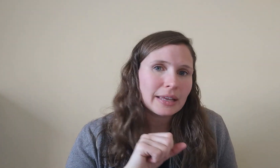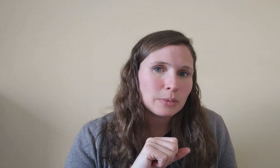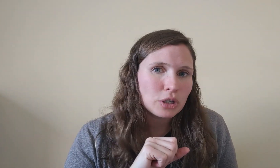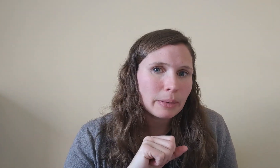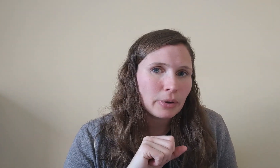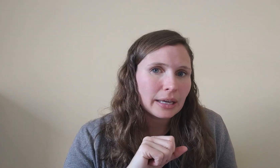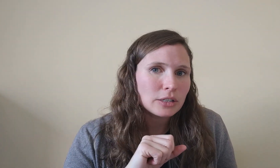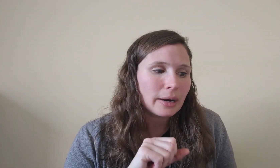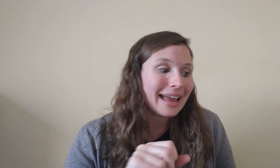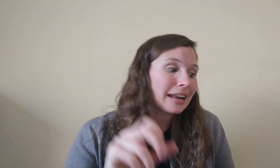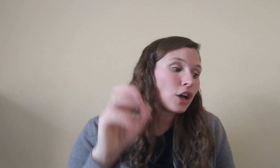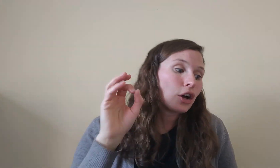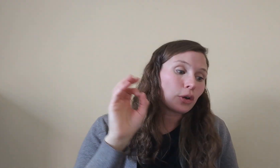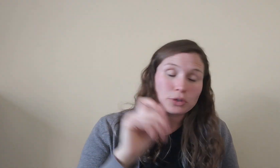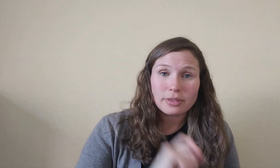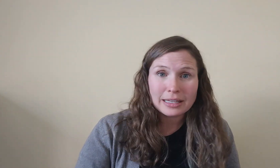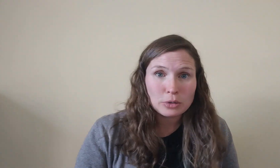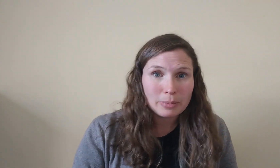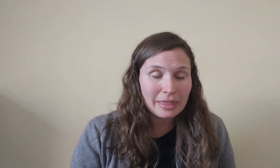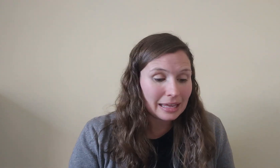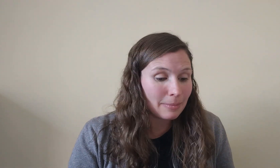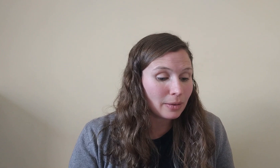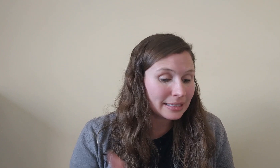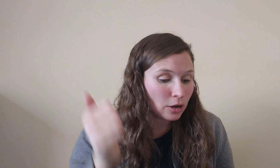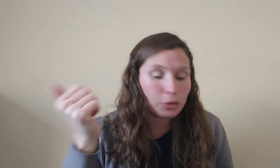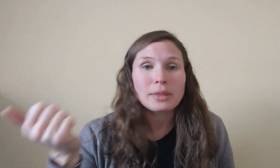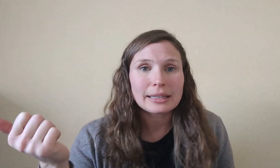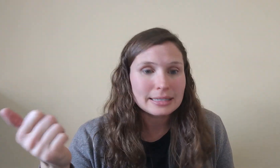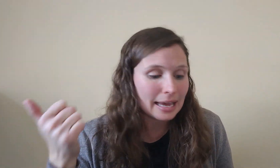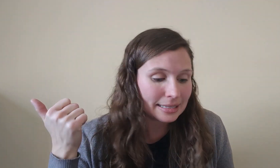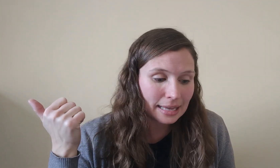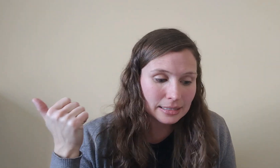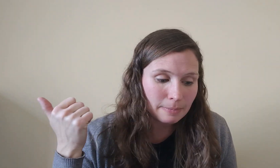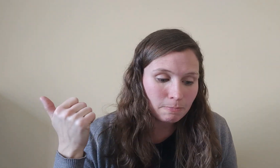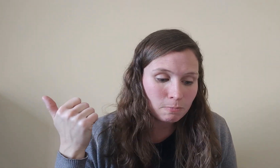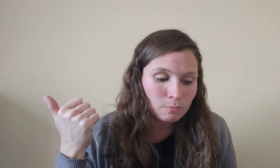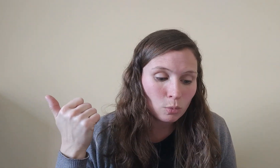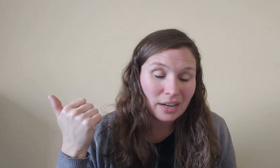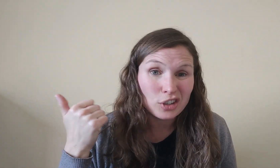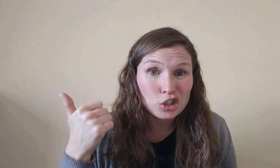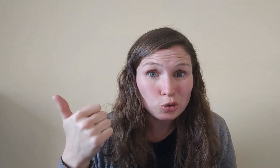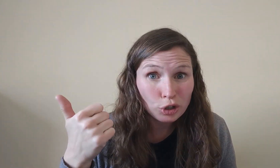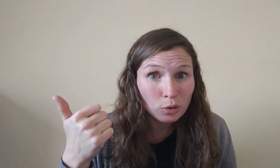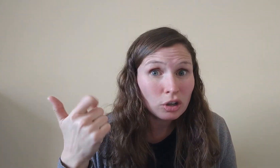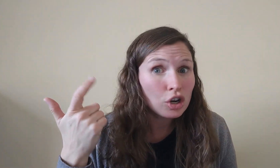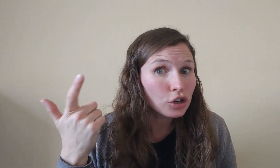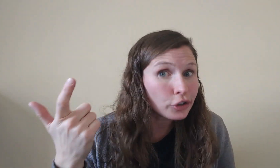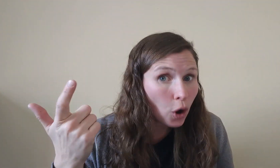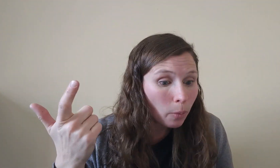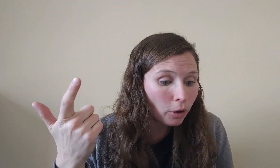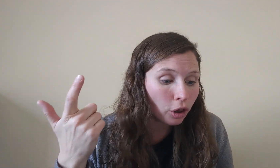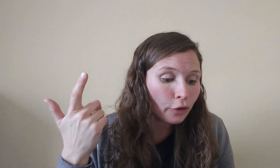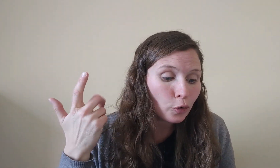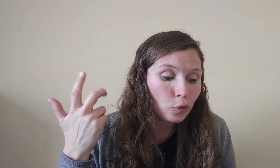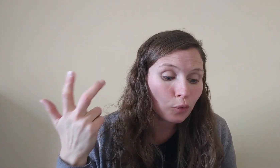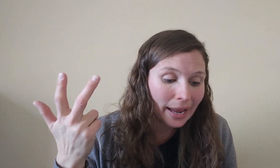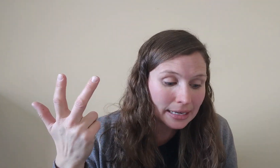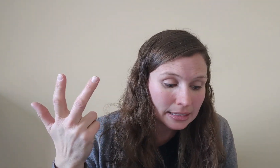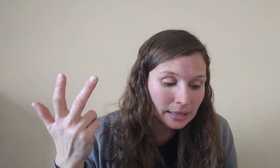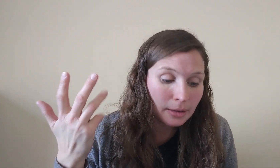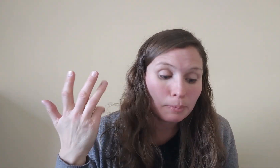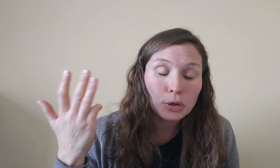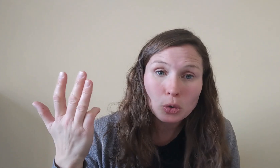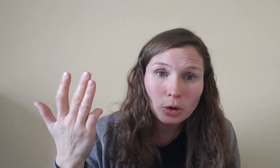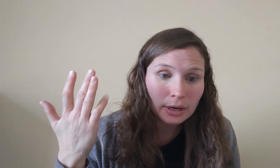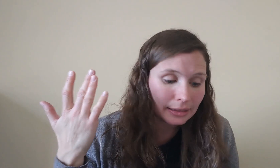Those are the things we should be putting into our head. Those are the things we should be thinking about. Let's go through that list again. It says, whatever is true, noble,